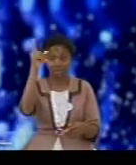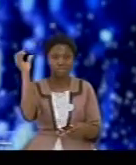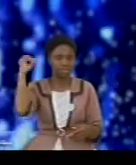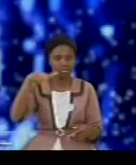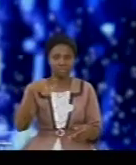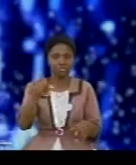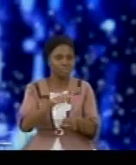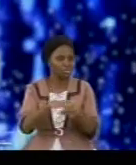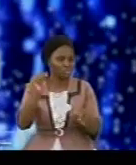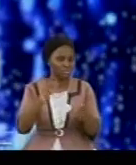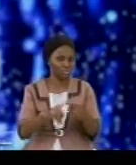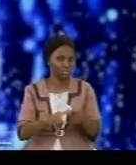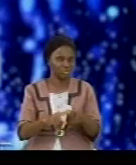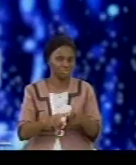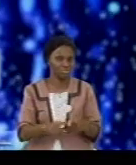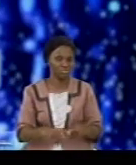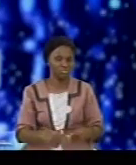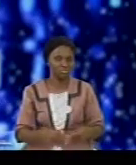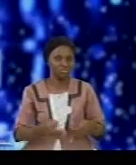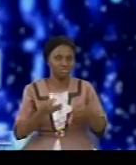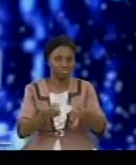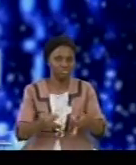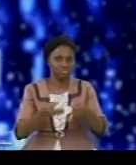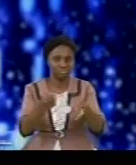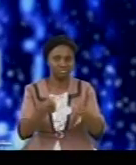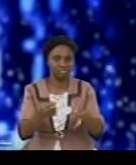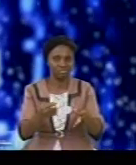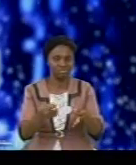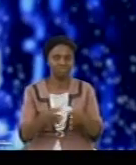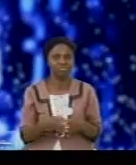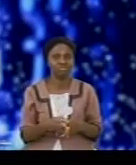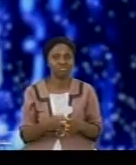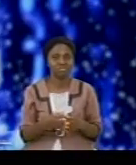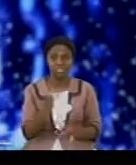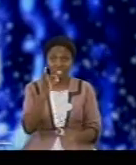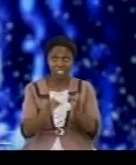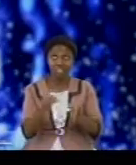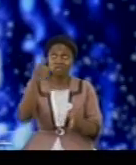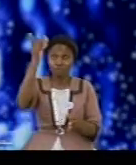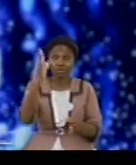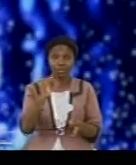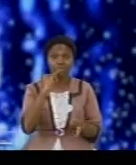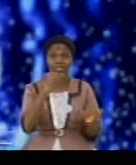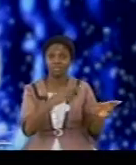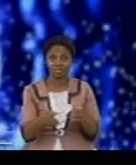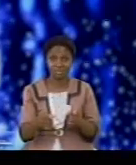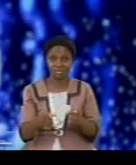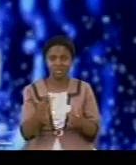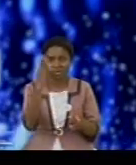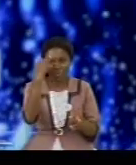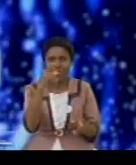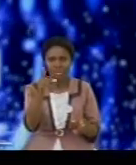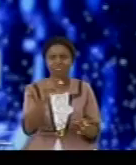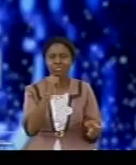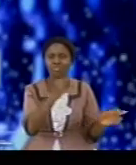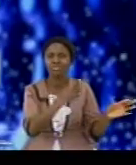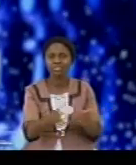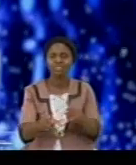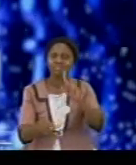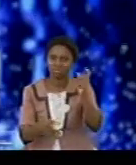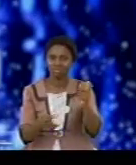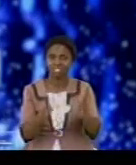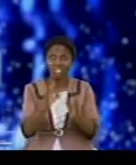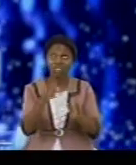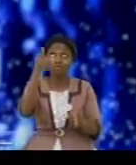is willing. And if God is ready, why are you not ready too? If God is willing, why are you not willing too? If you are willing, look at